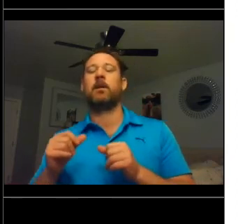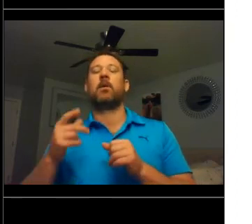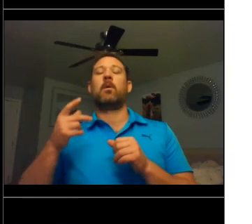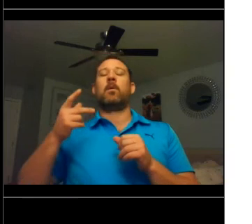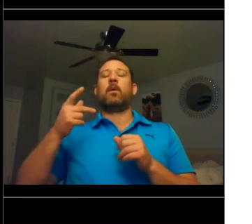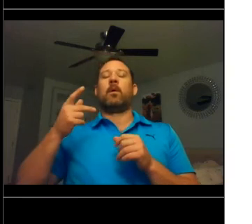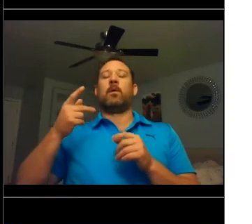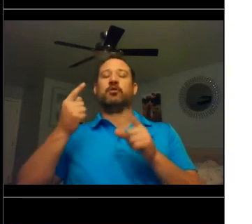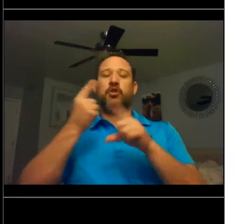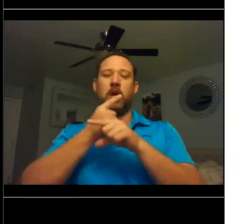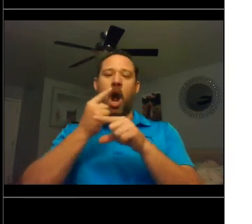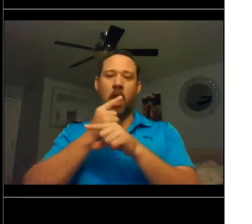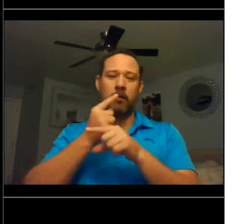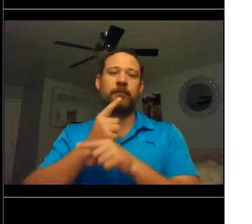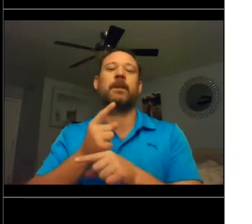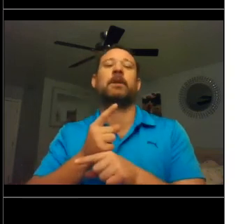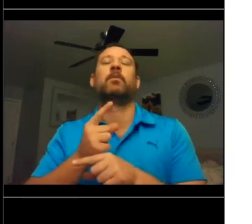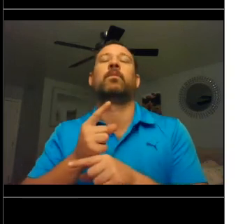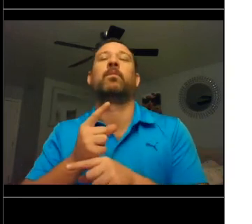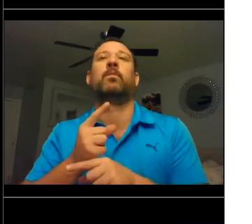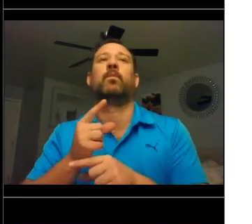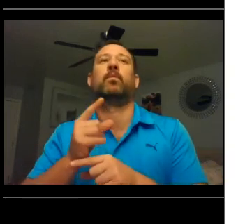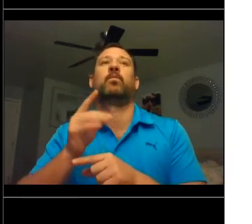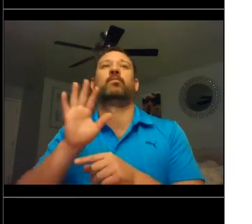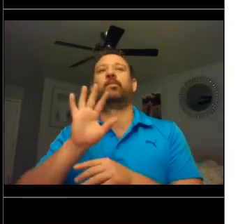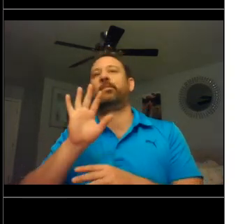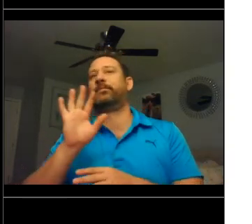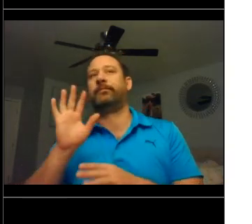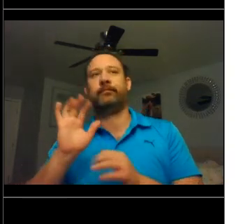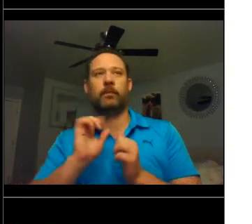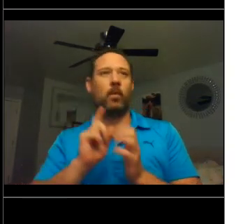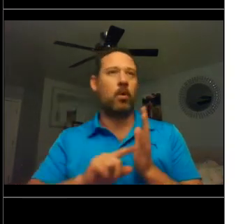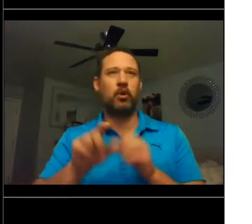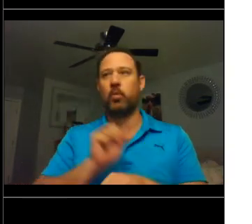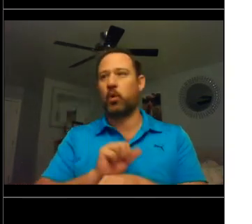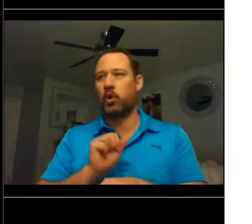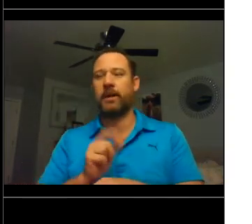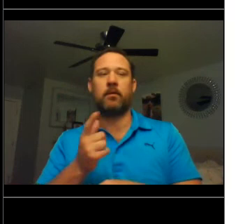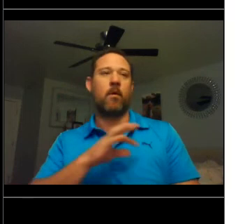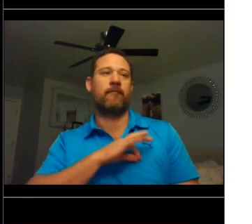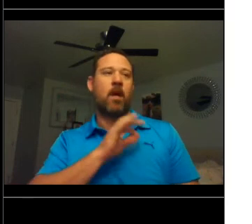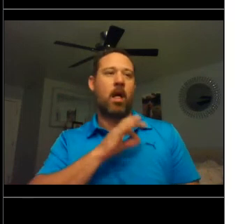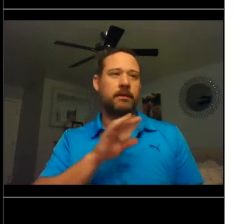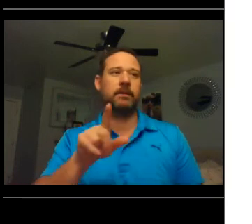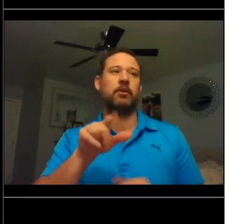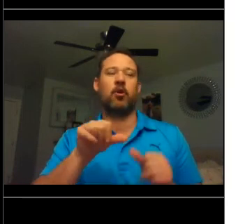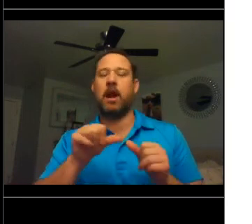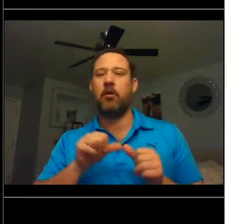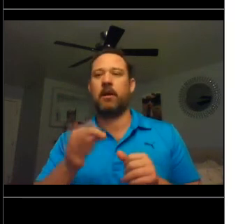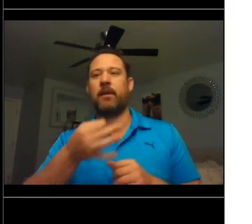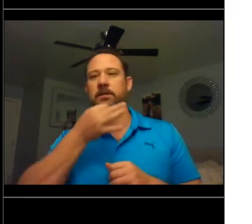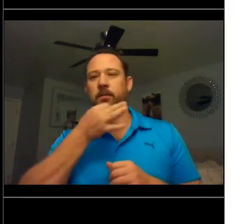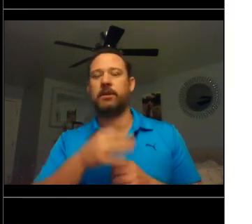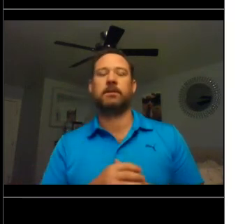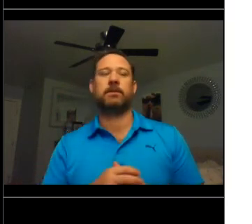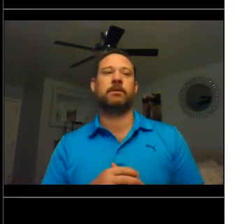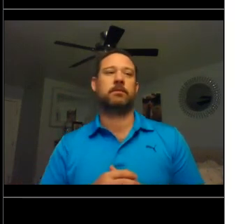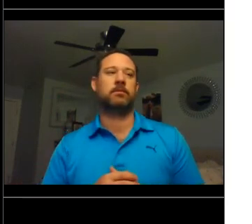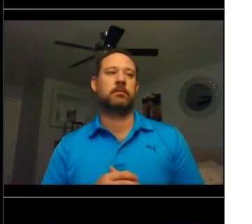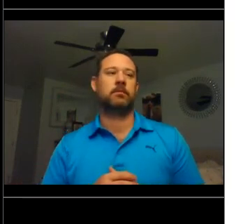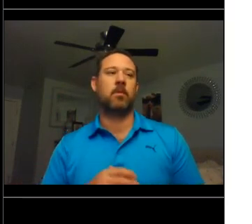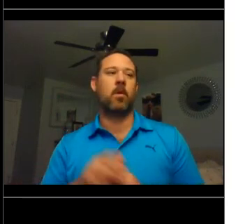like the field that you work in or volunteer in, or your area of expertise, or other